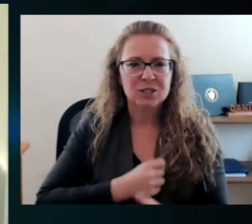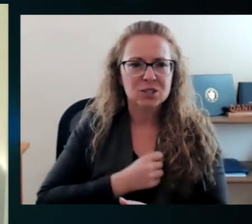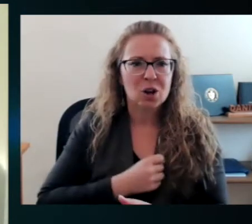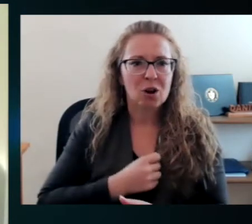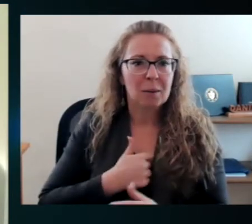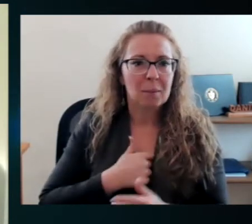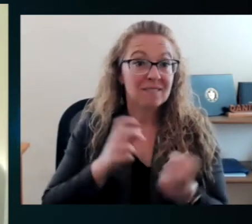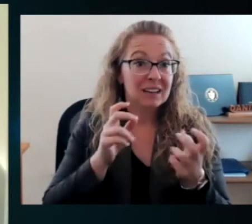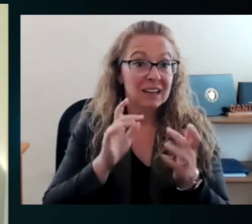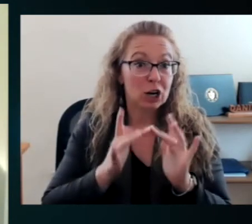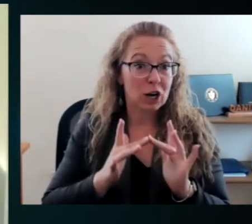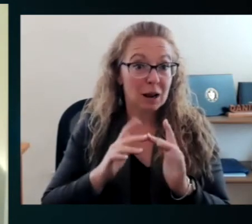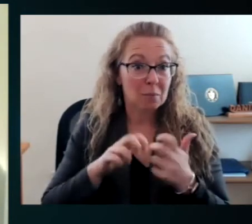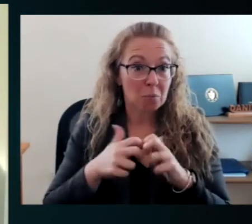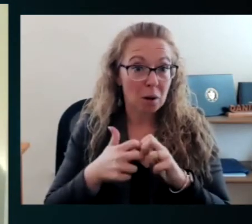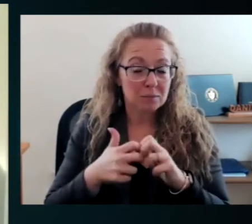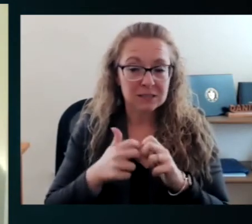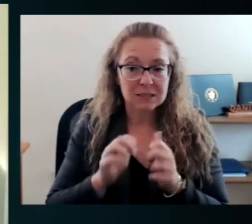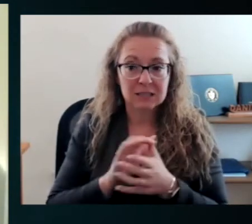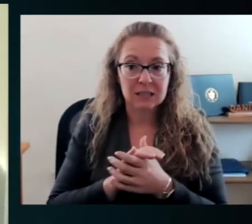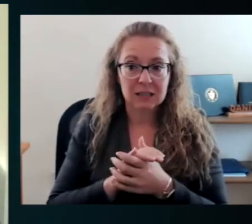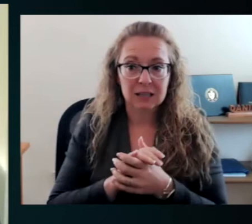I would like just to briefly comment